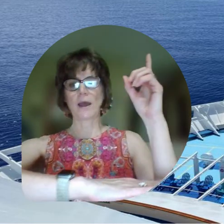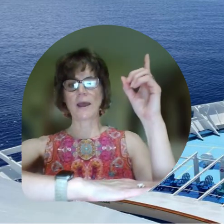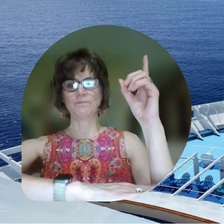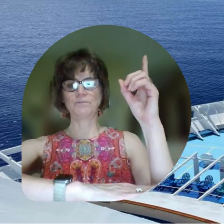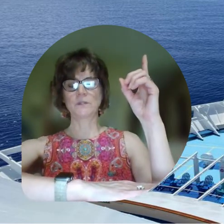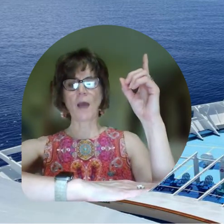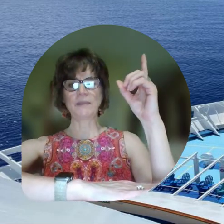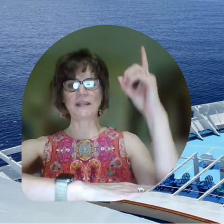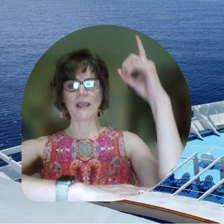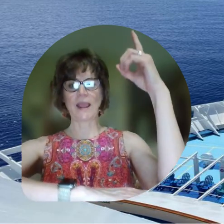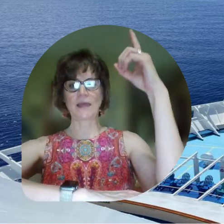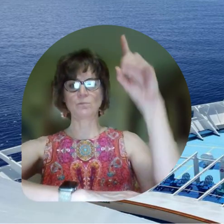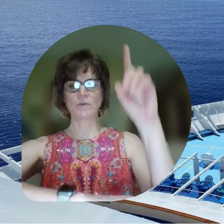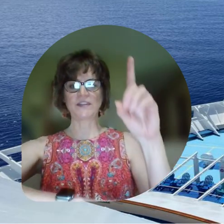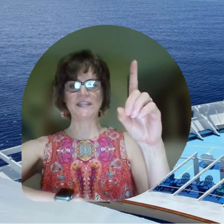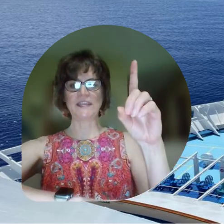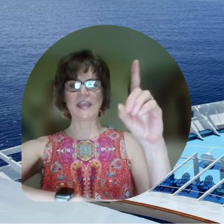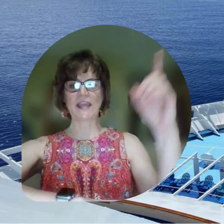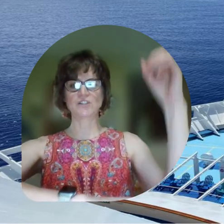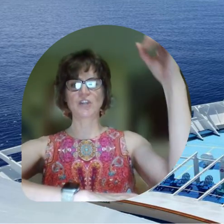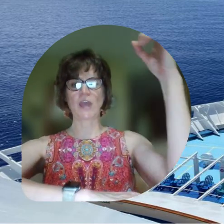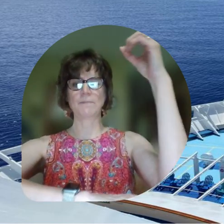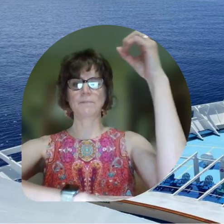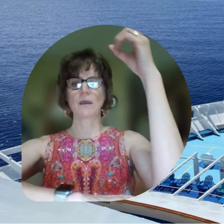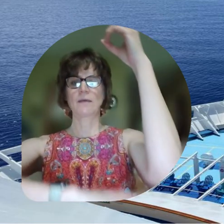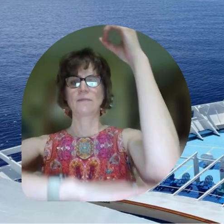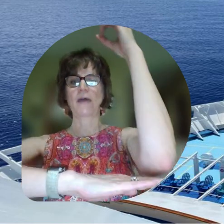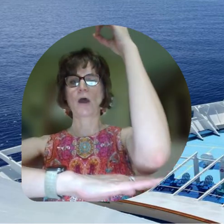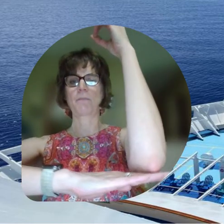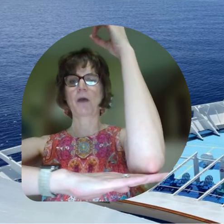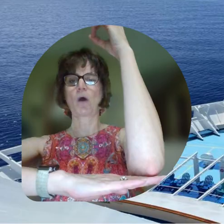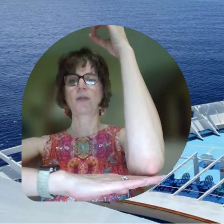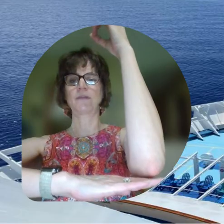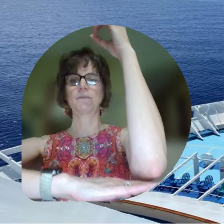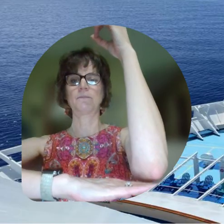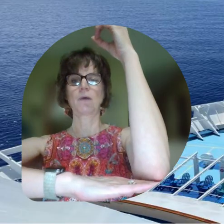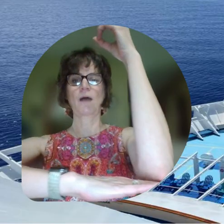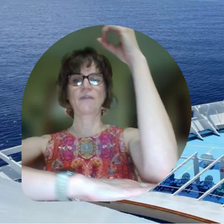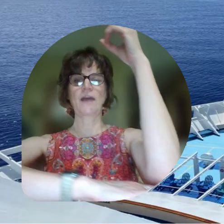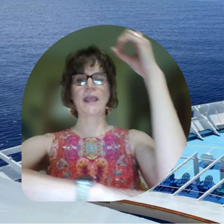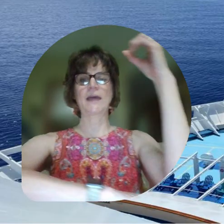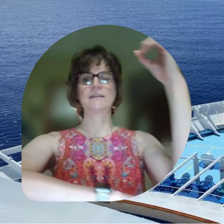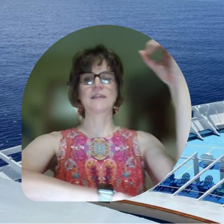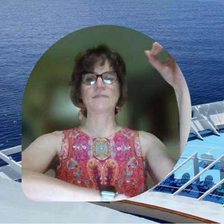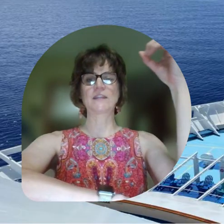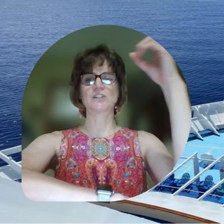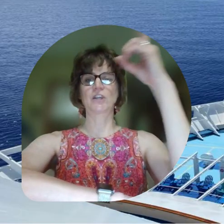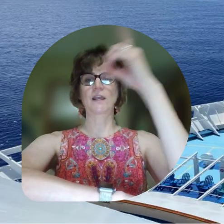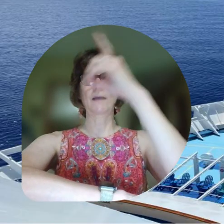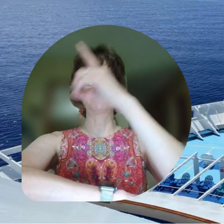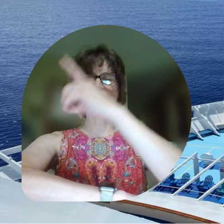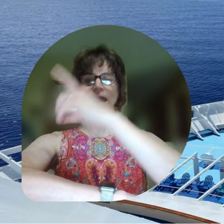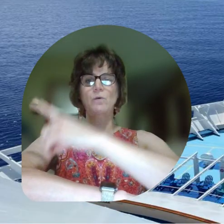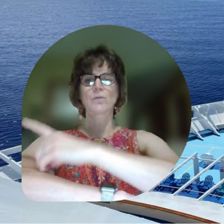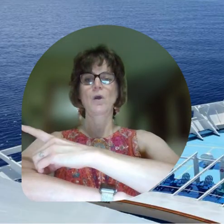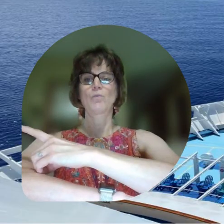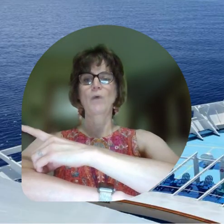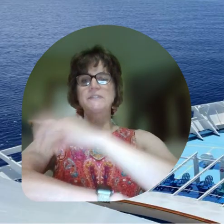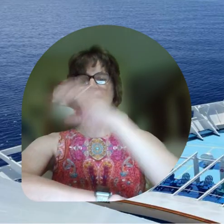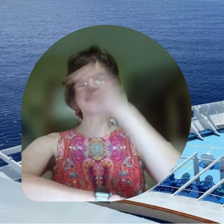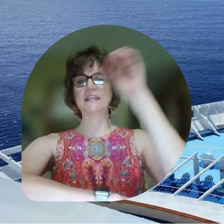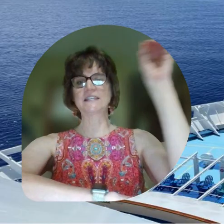your dominant hand with the D hand shape, the elbow on the hand, and then it's going to come